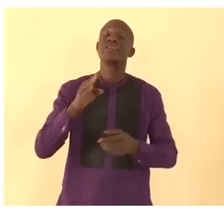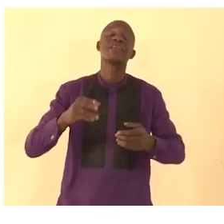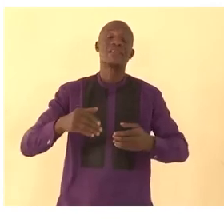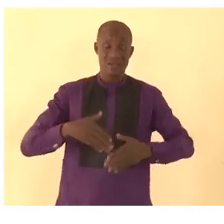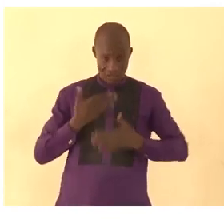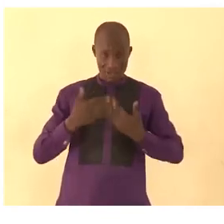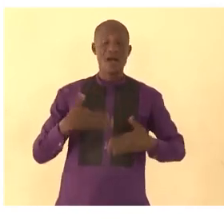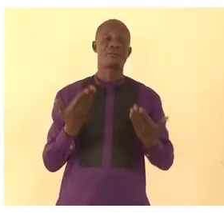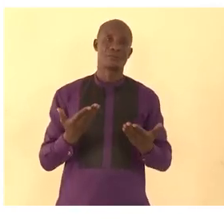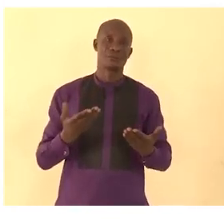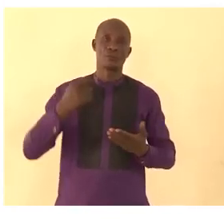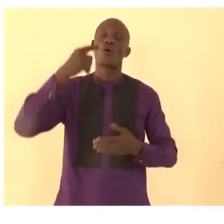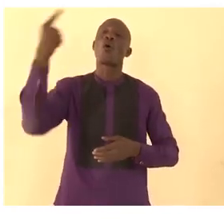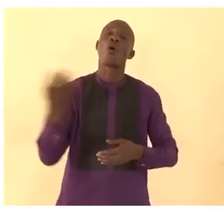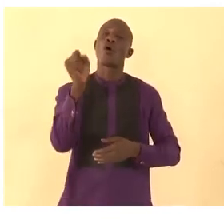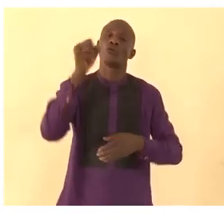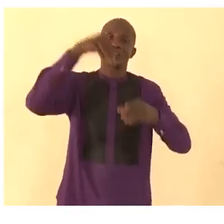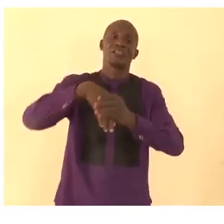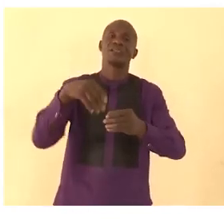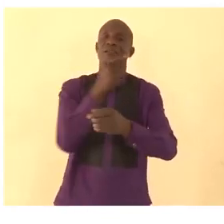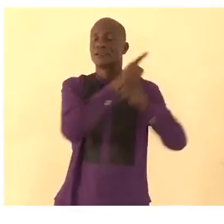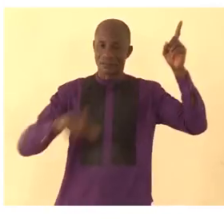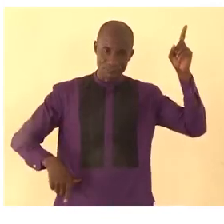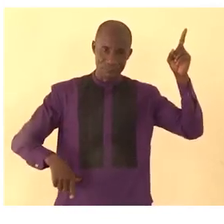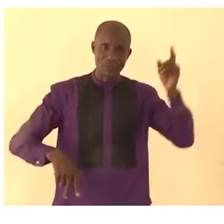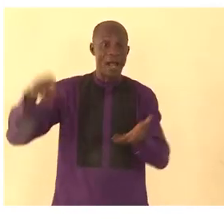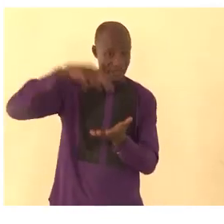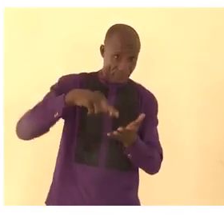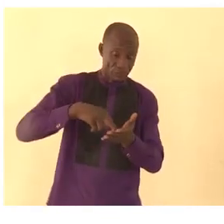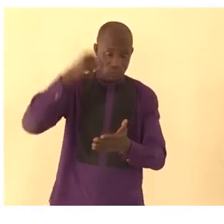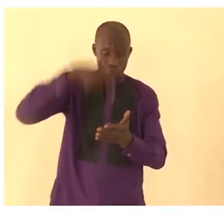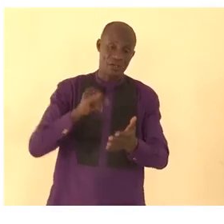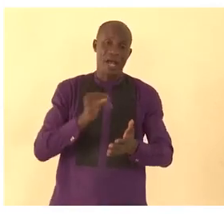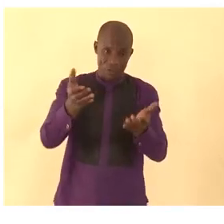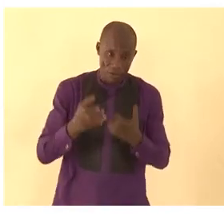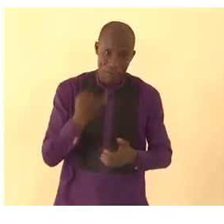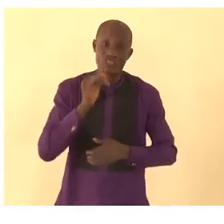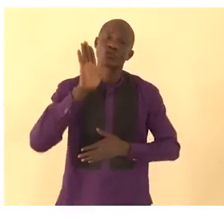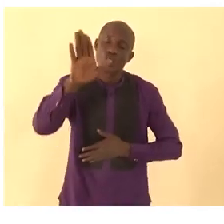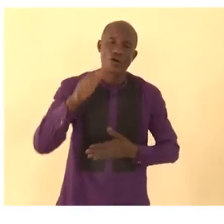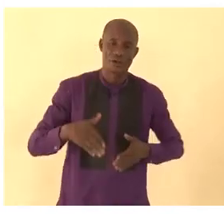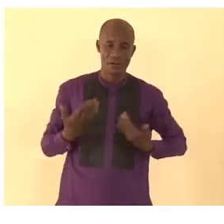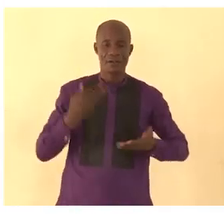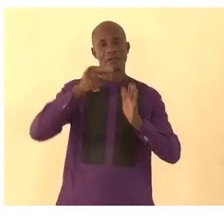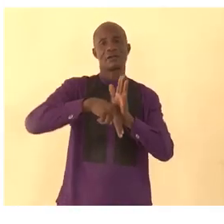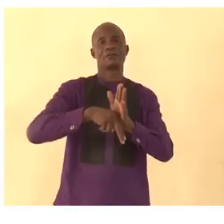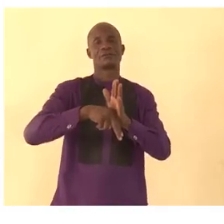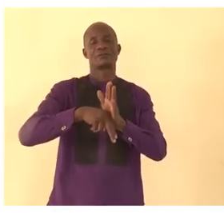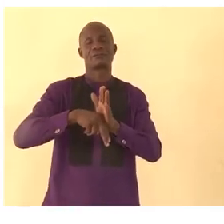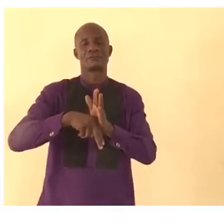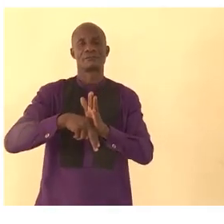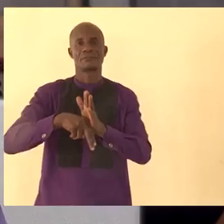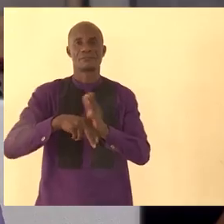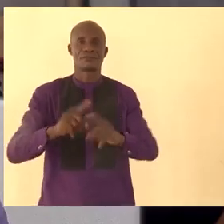happy, always in the Lord. I repeat, what I want is your happiness. That's another